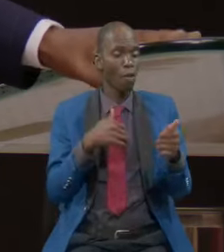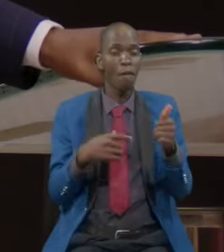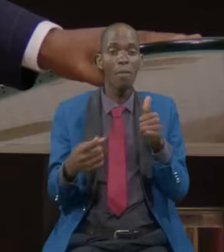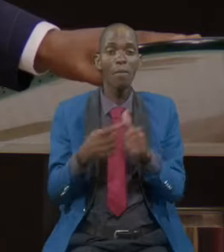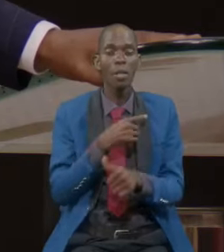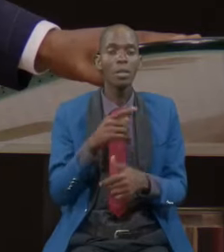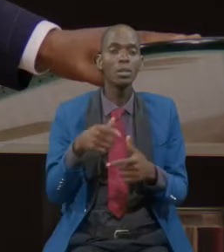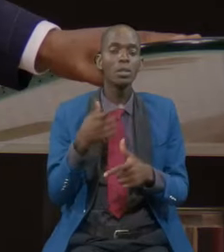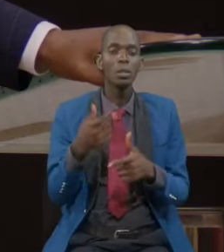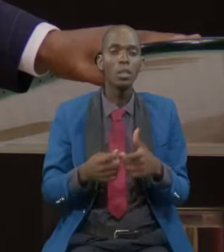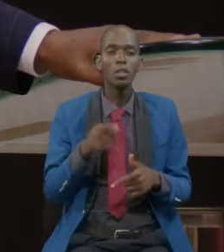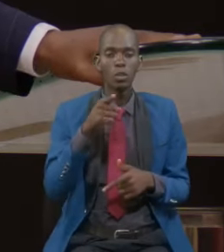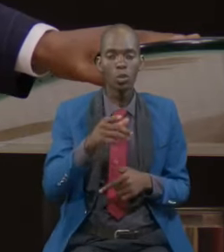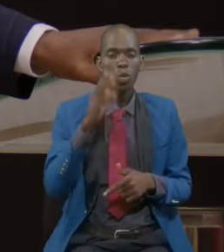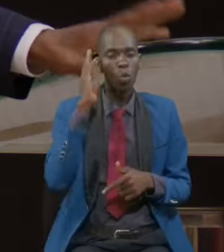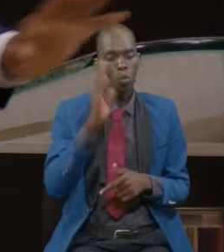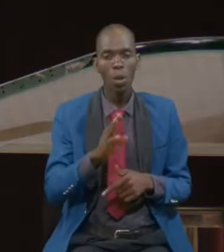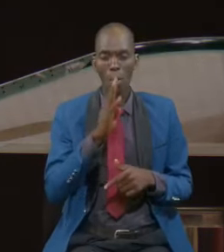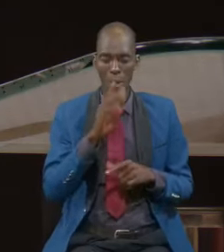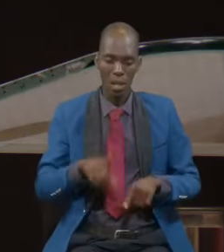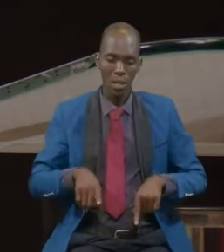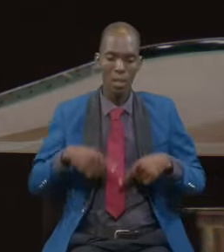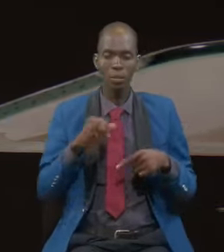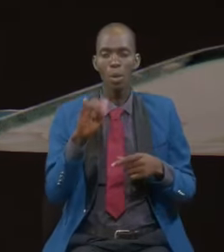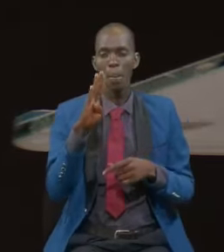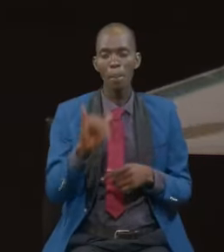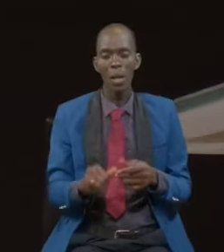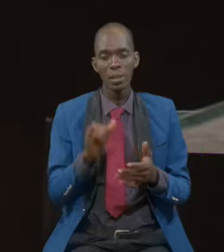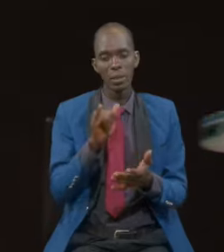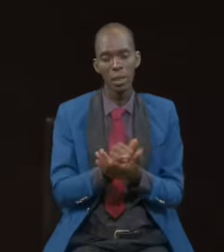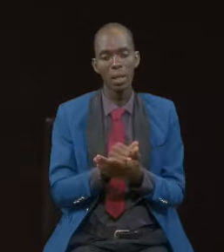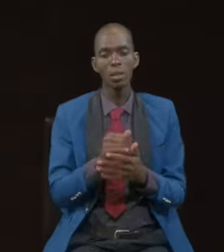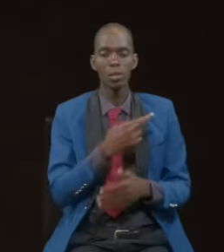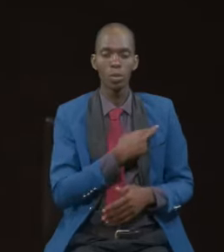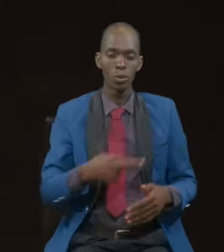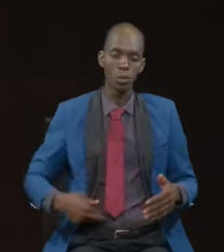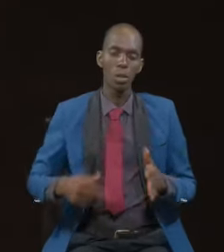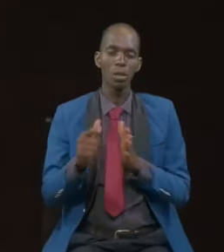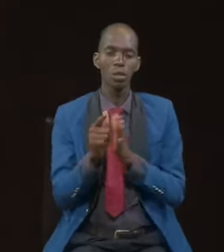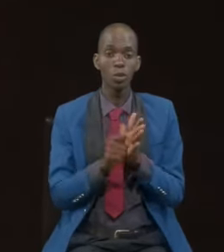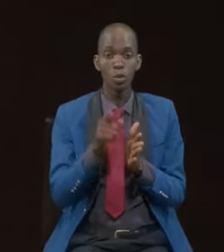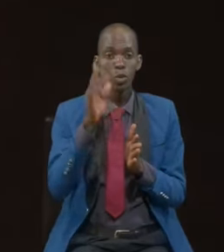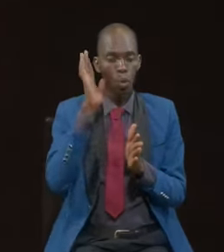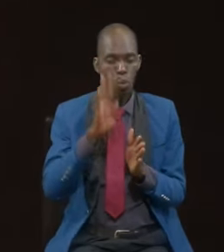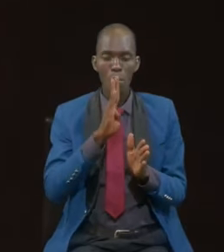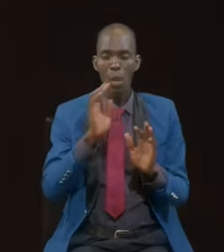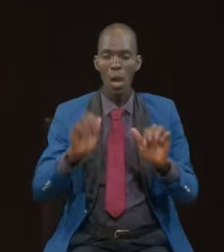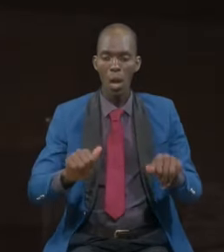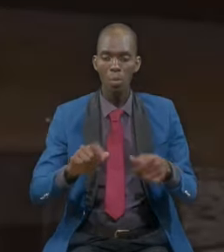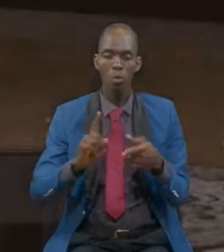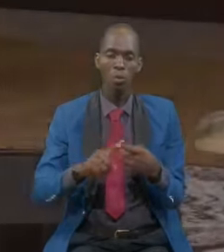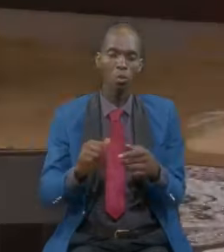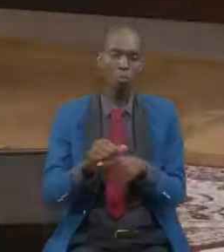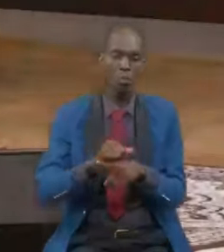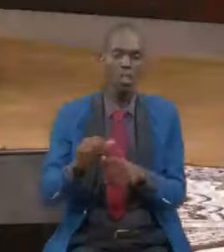be living by the royal law. You're practicing the royal law without